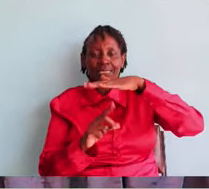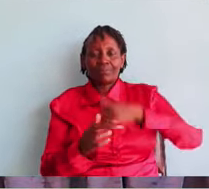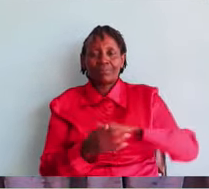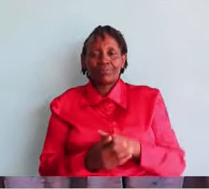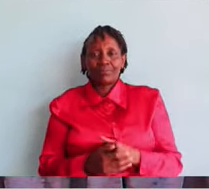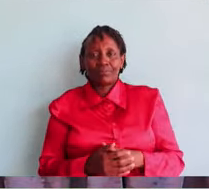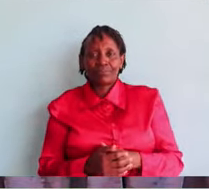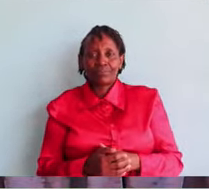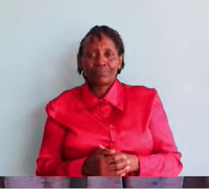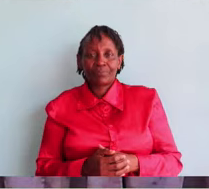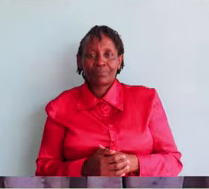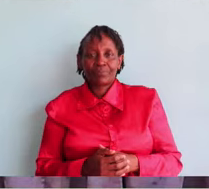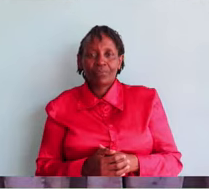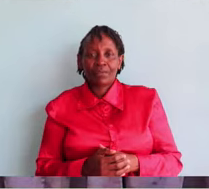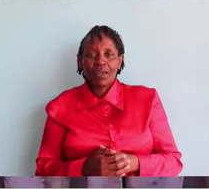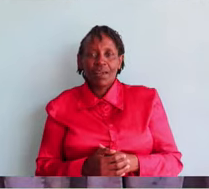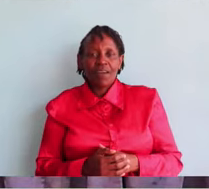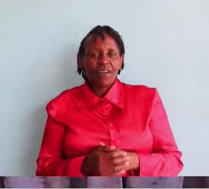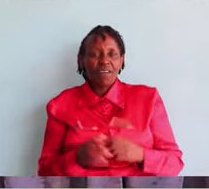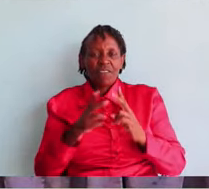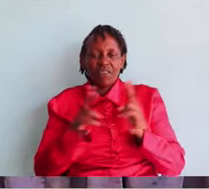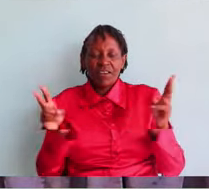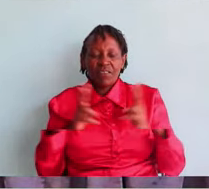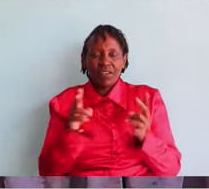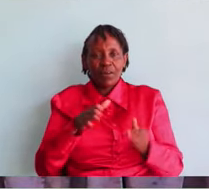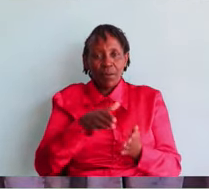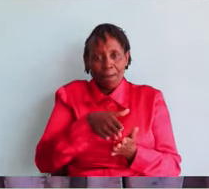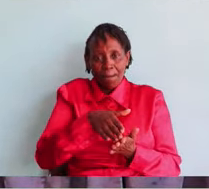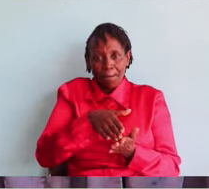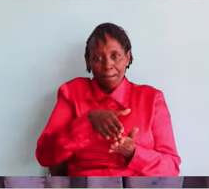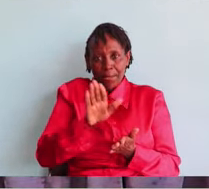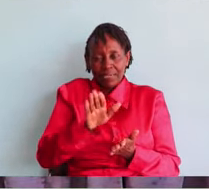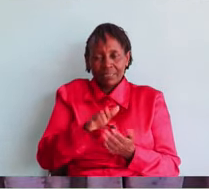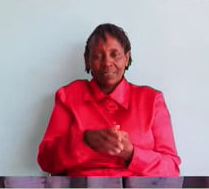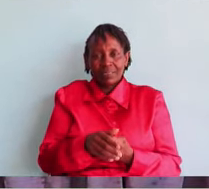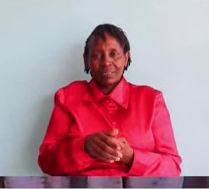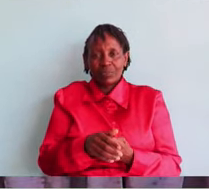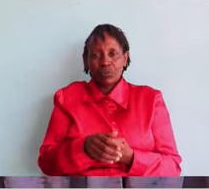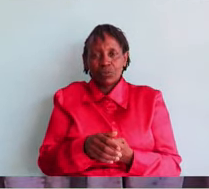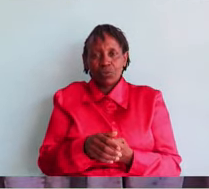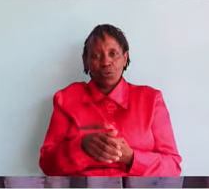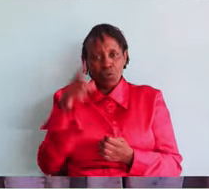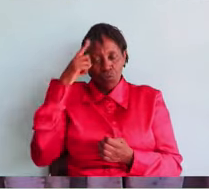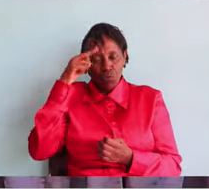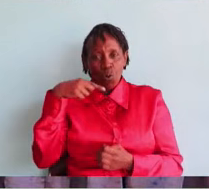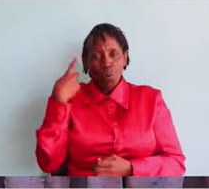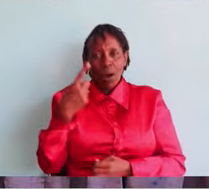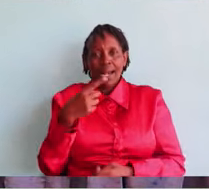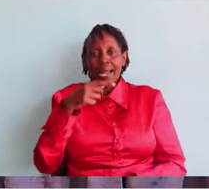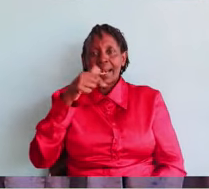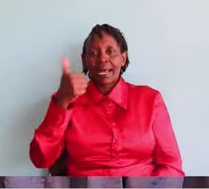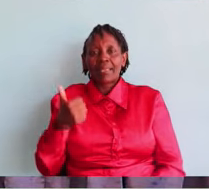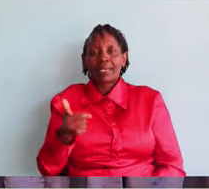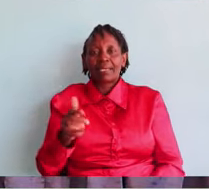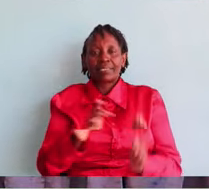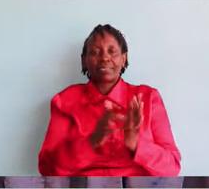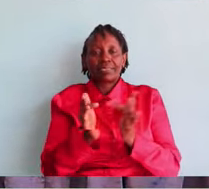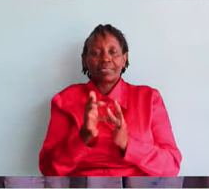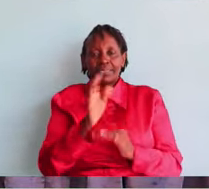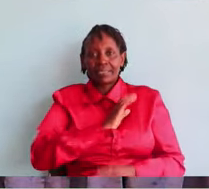they very much endeared themselves to one another. Now, Jesus Christ, our